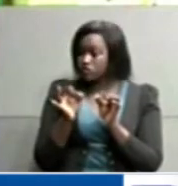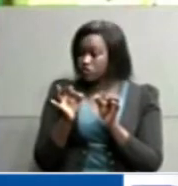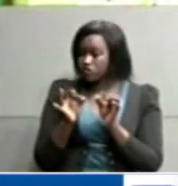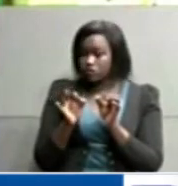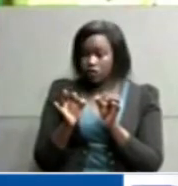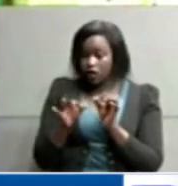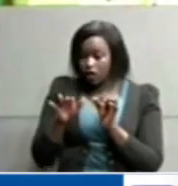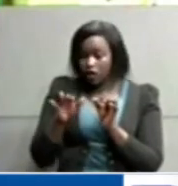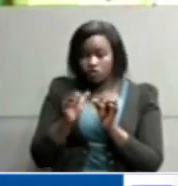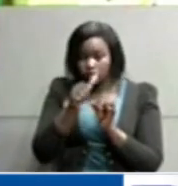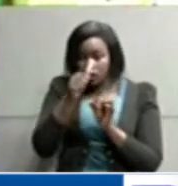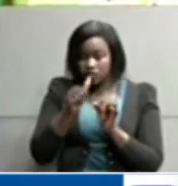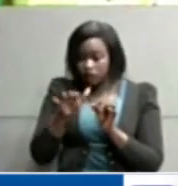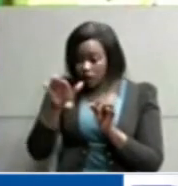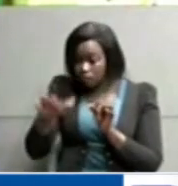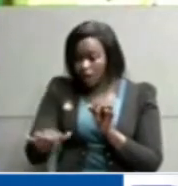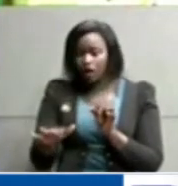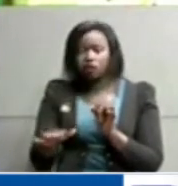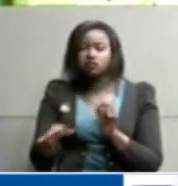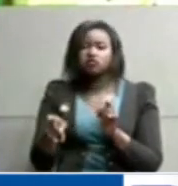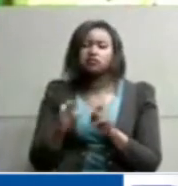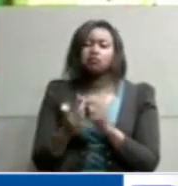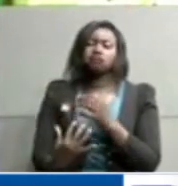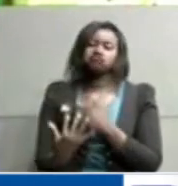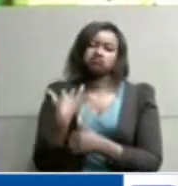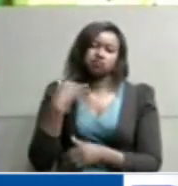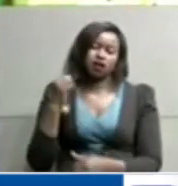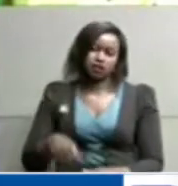even people like Okia agree that it doesn't go far.